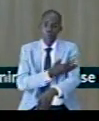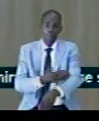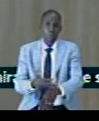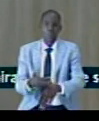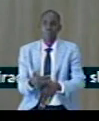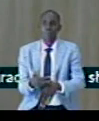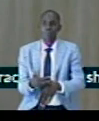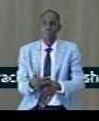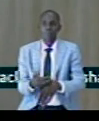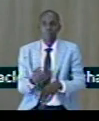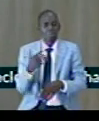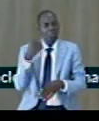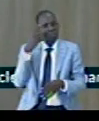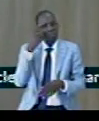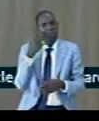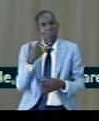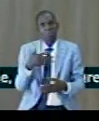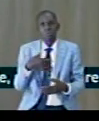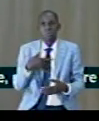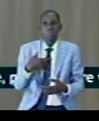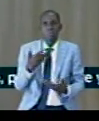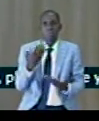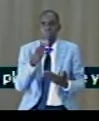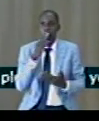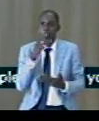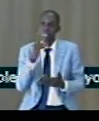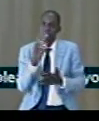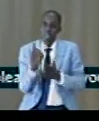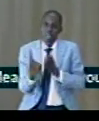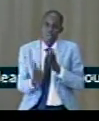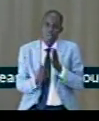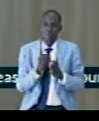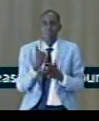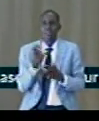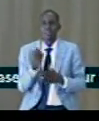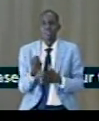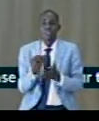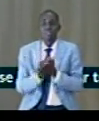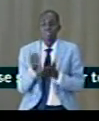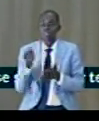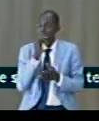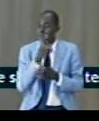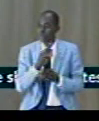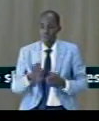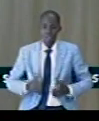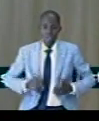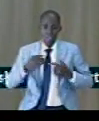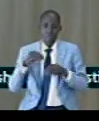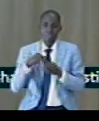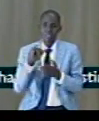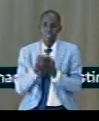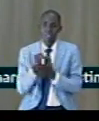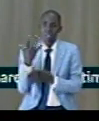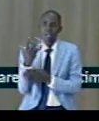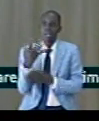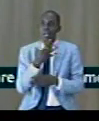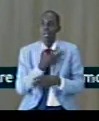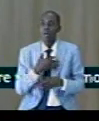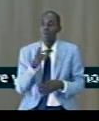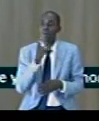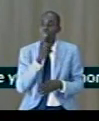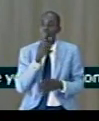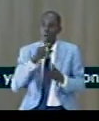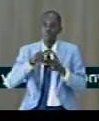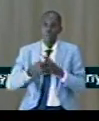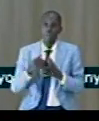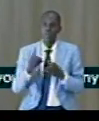like 3 hours, there are rashes that just come out of the hands. And at that rashes now, there was water coming out of